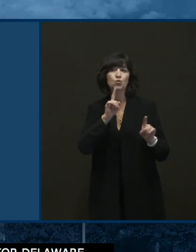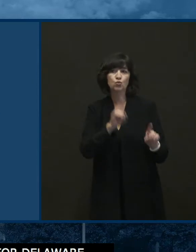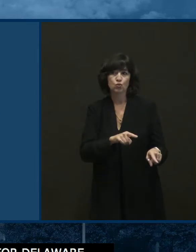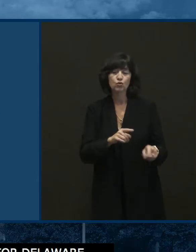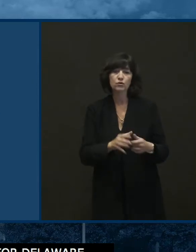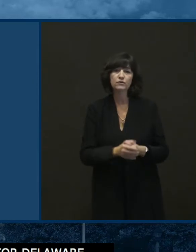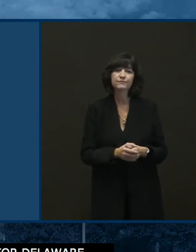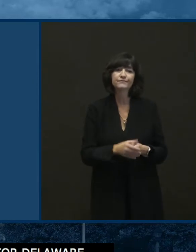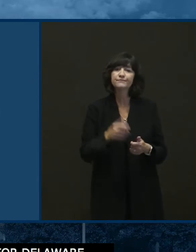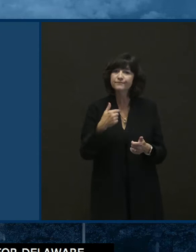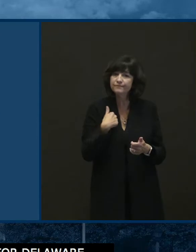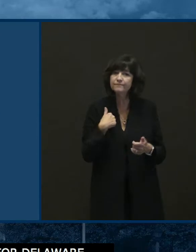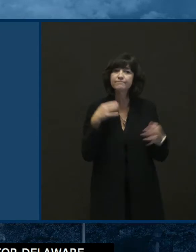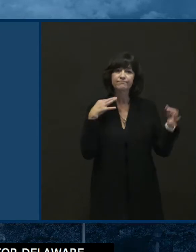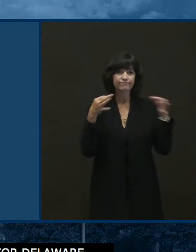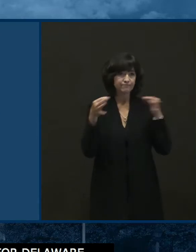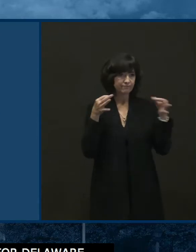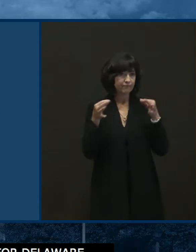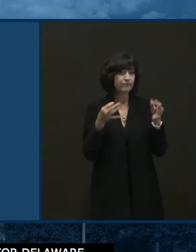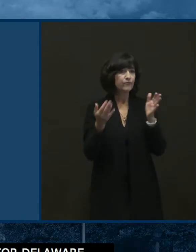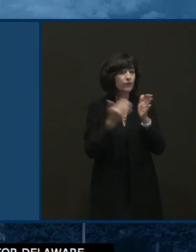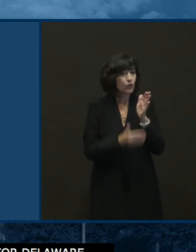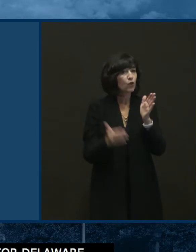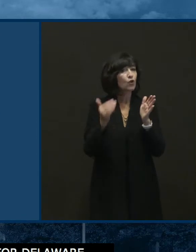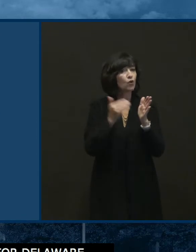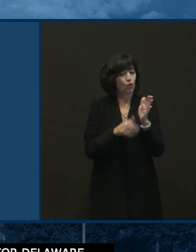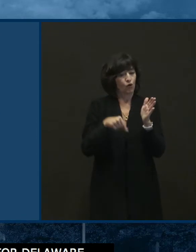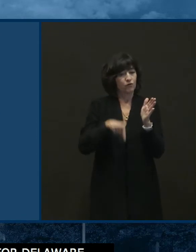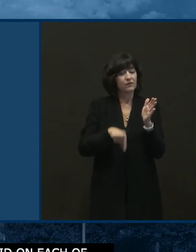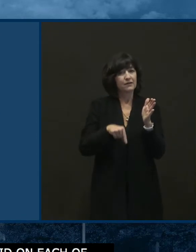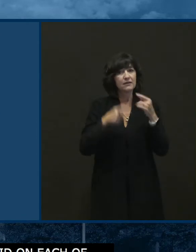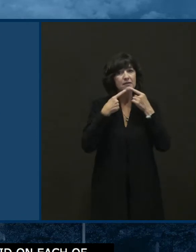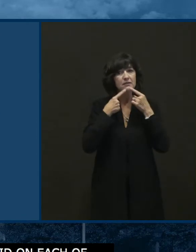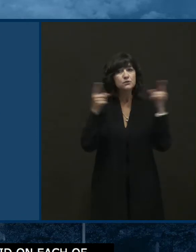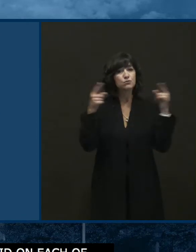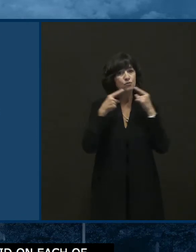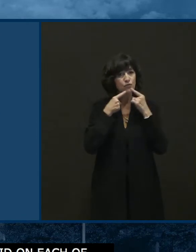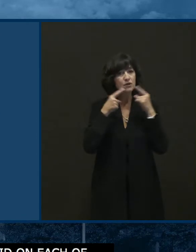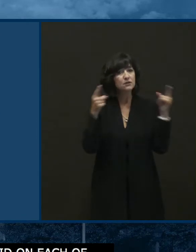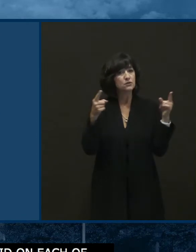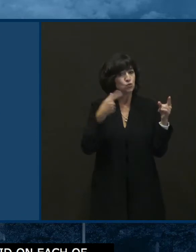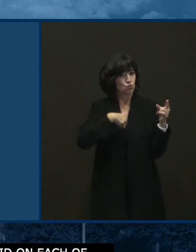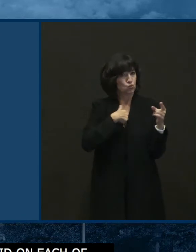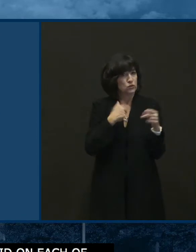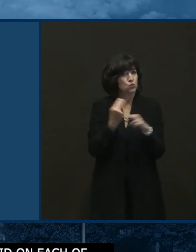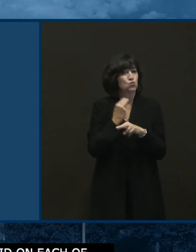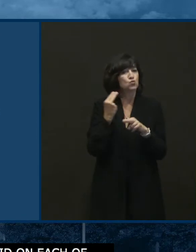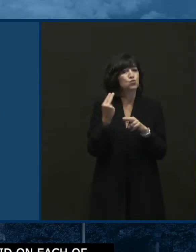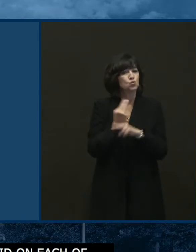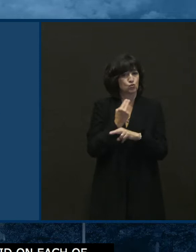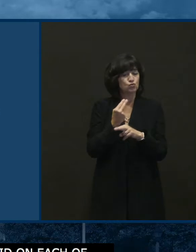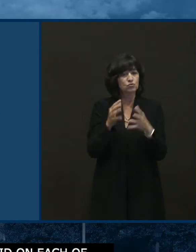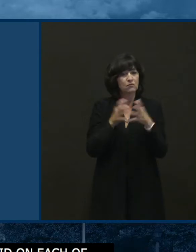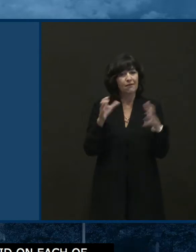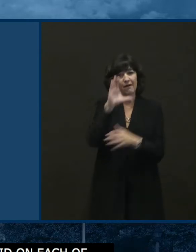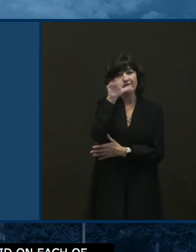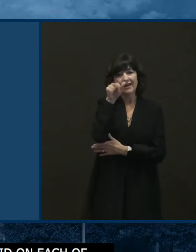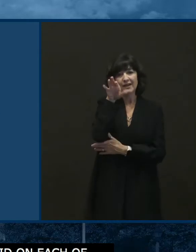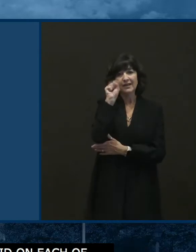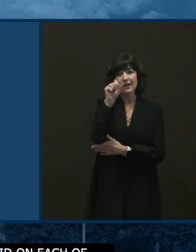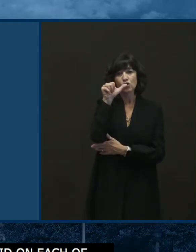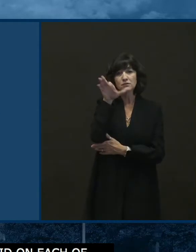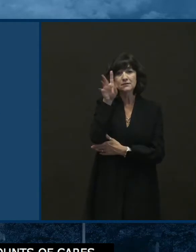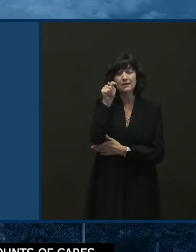press conferences, we are using significant amounts of CARES Act funding to support small businesses, to get them over